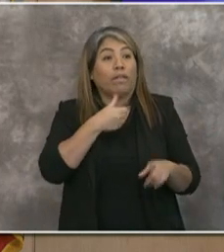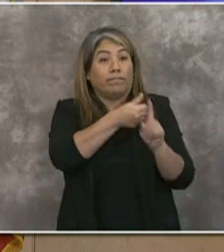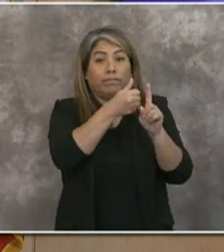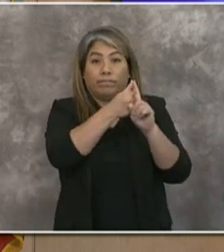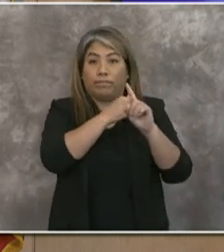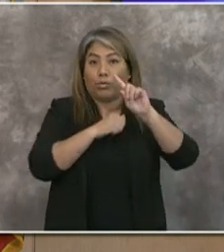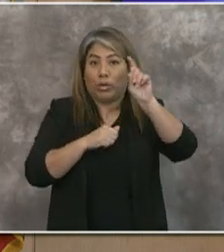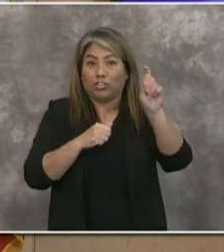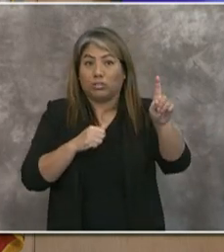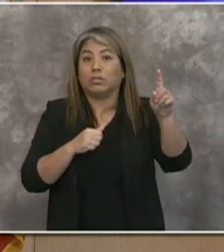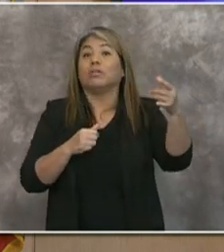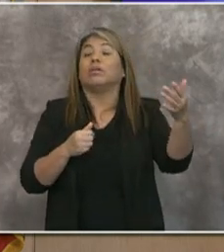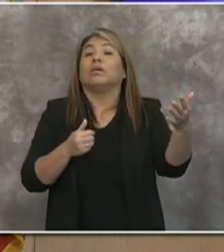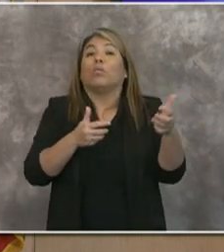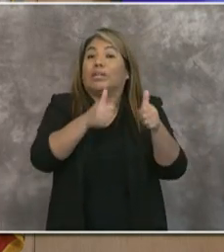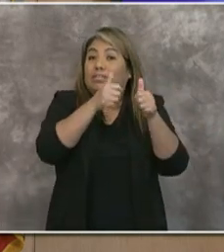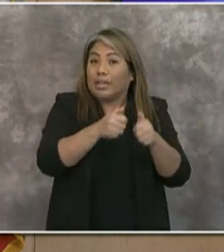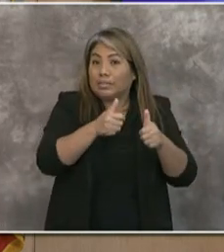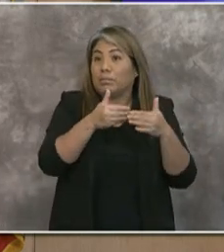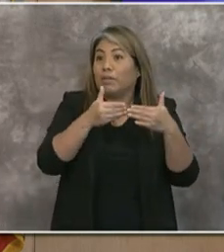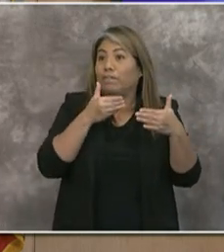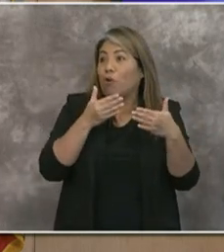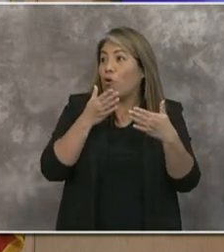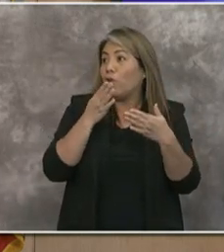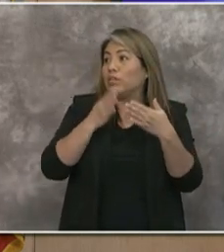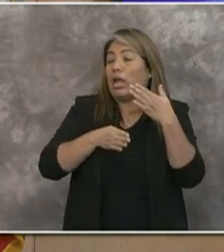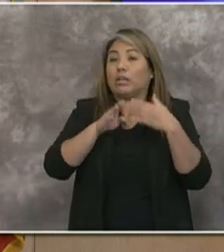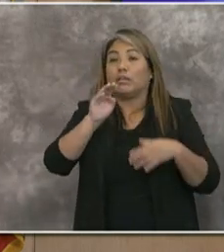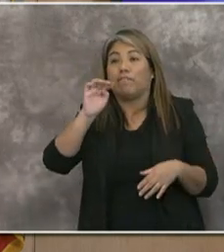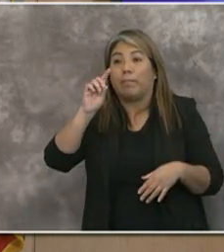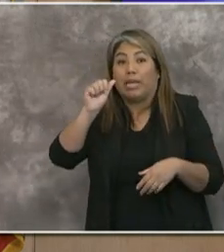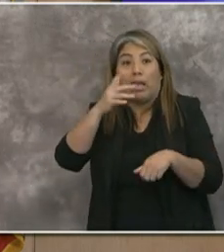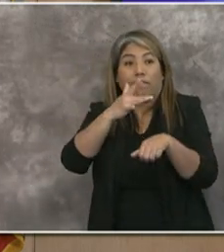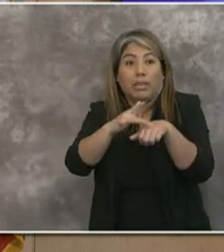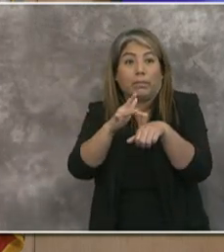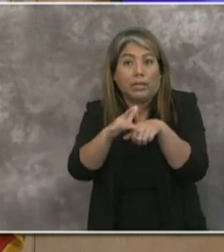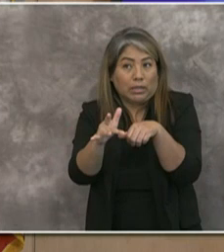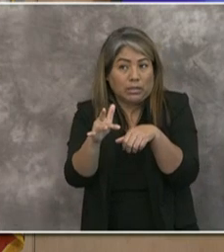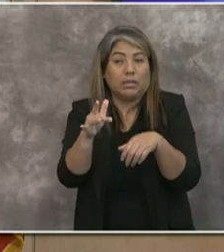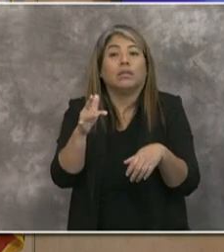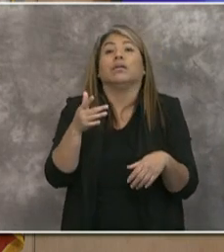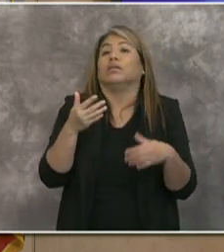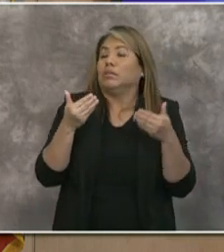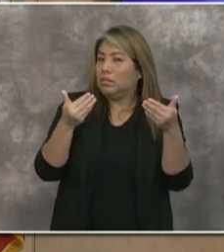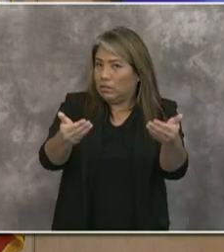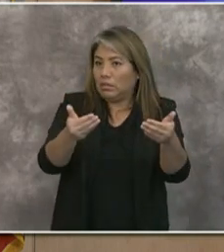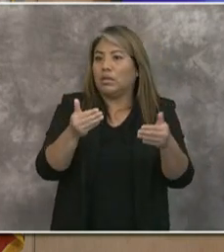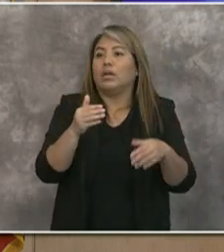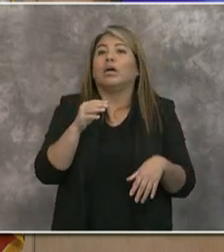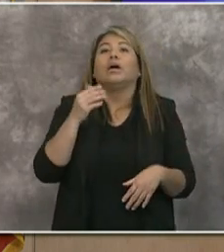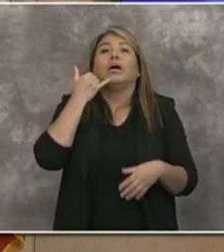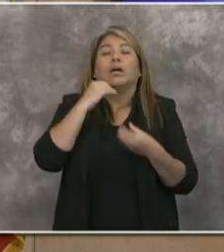question and you would like to text it in before the end of the media availability, you could do that on